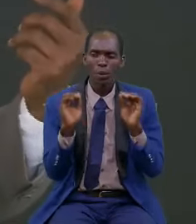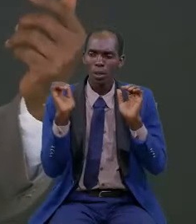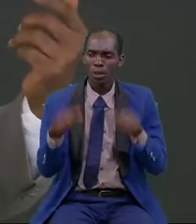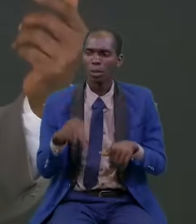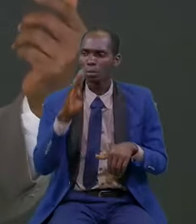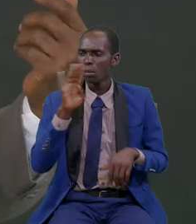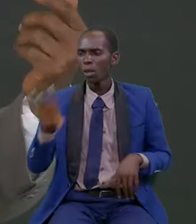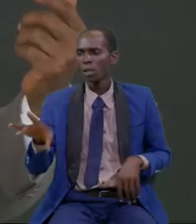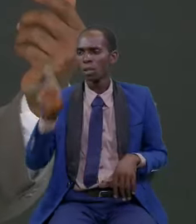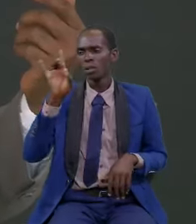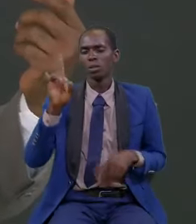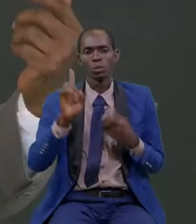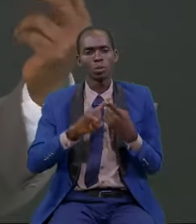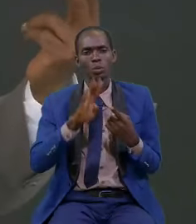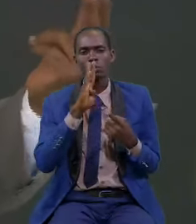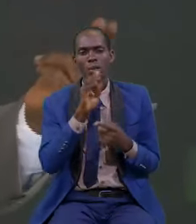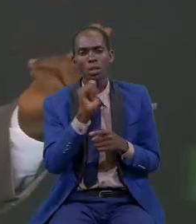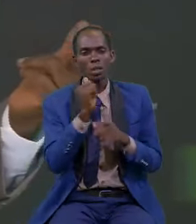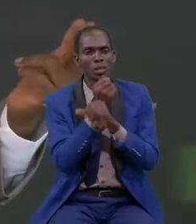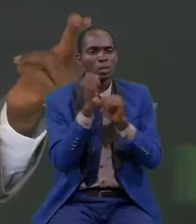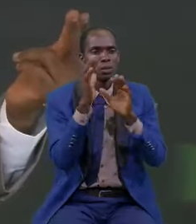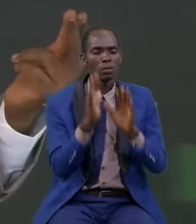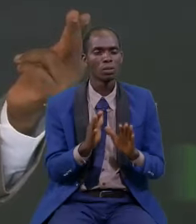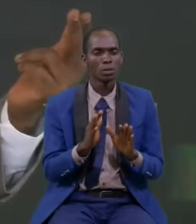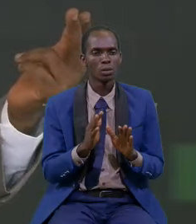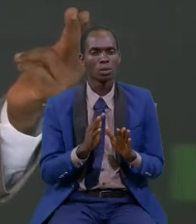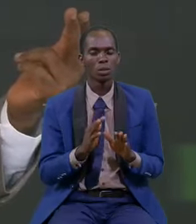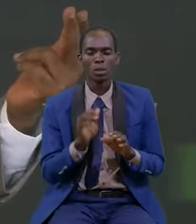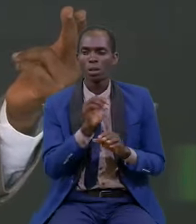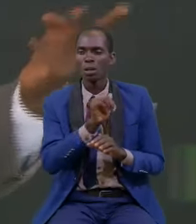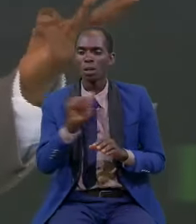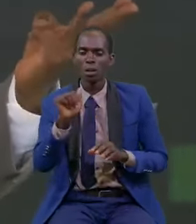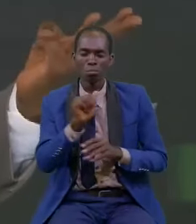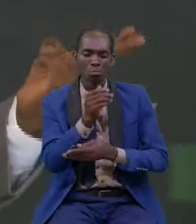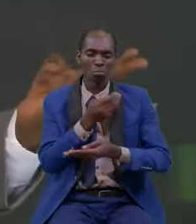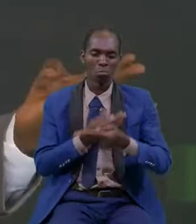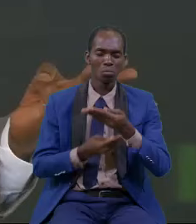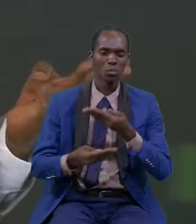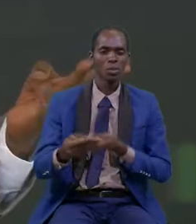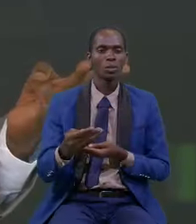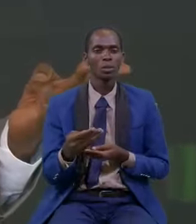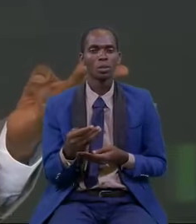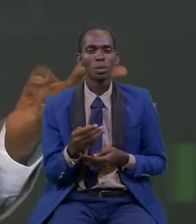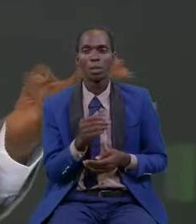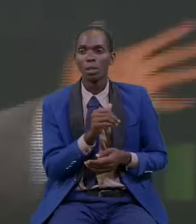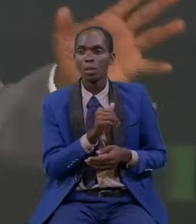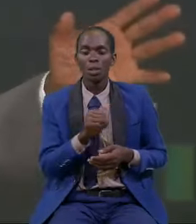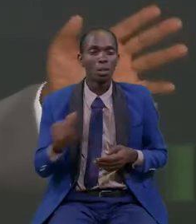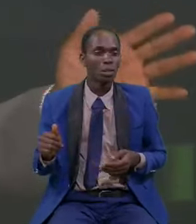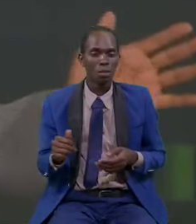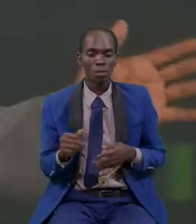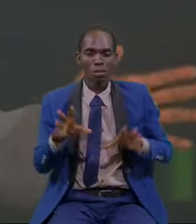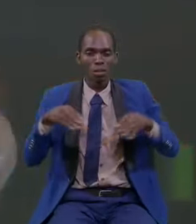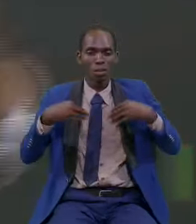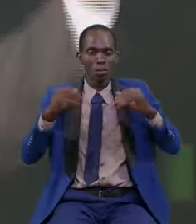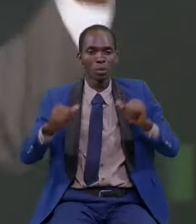a savior, a substitute, the acceptable sacrifice, and to